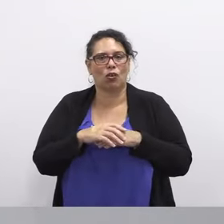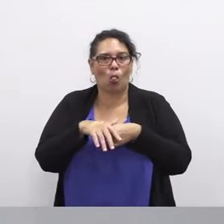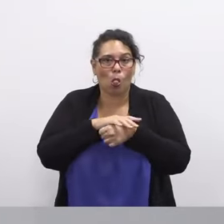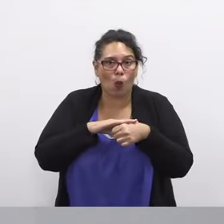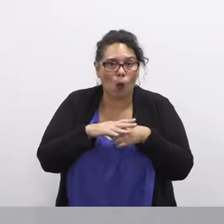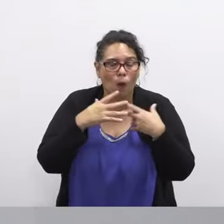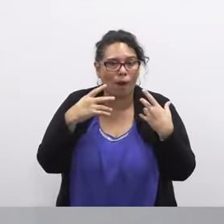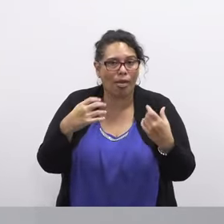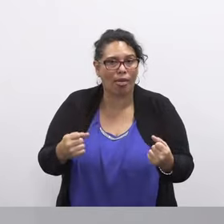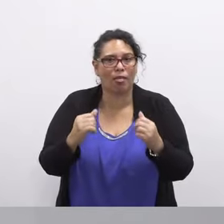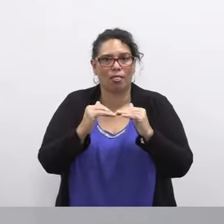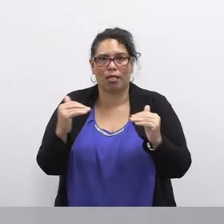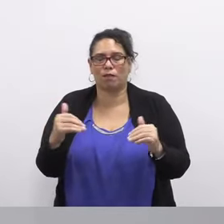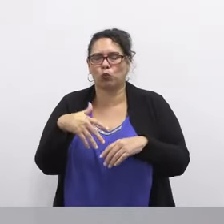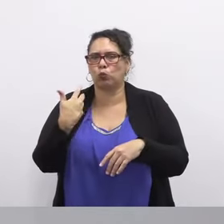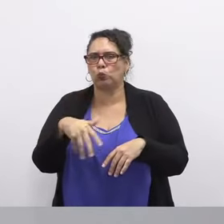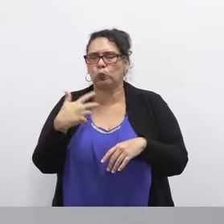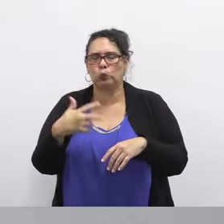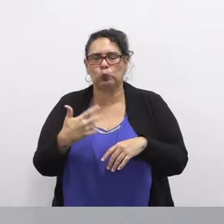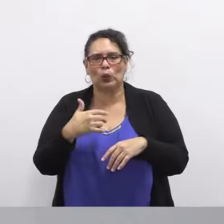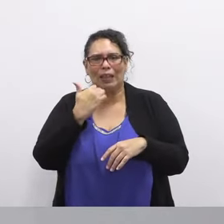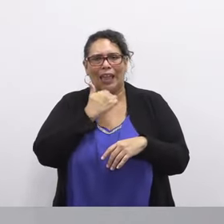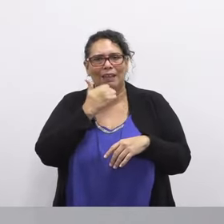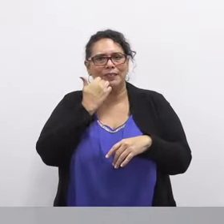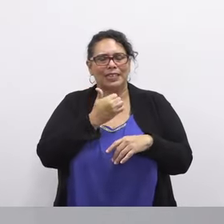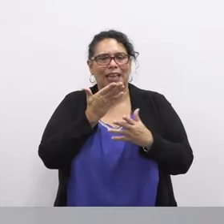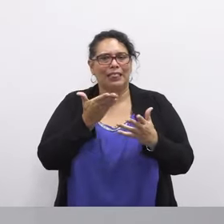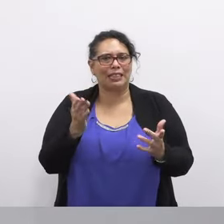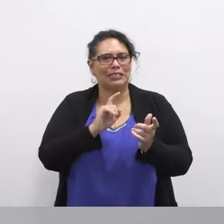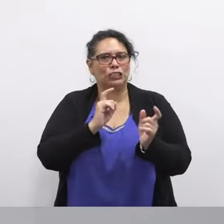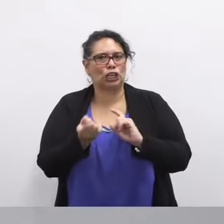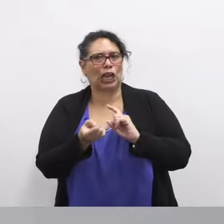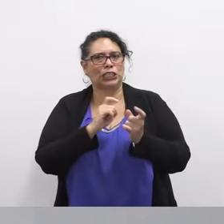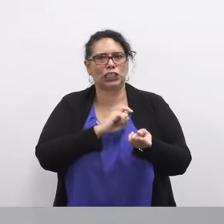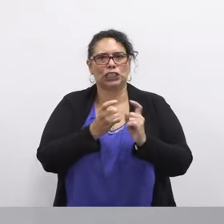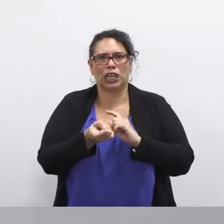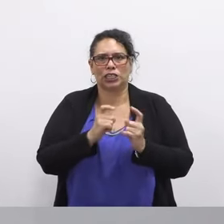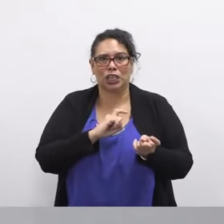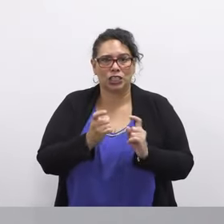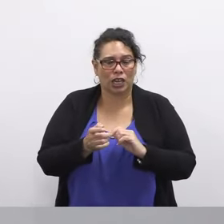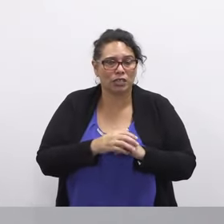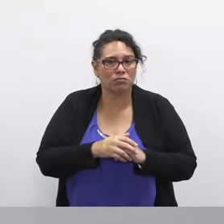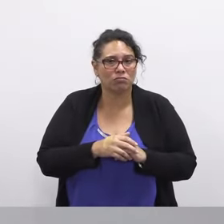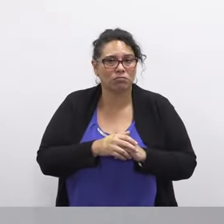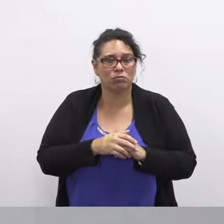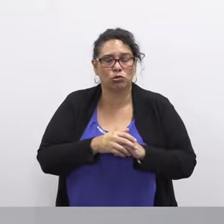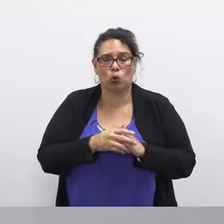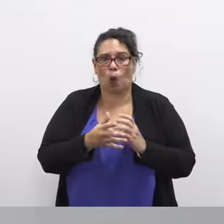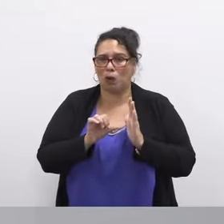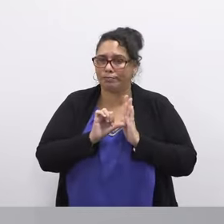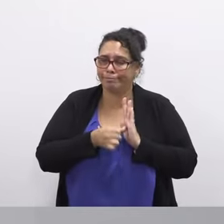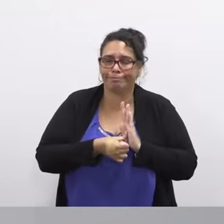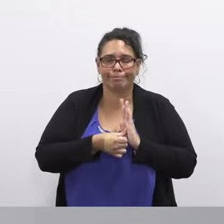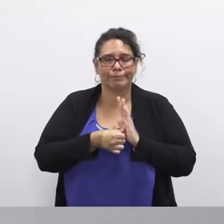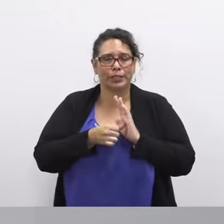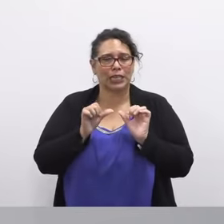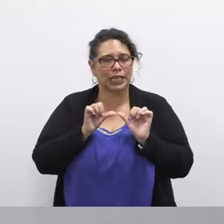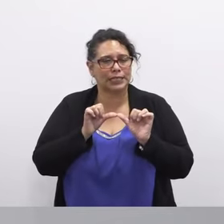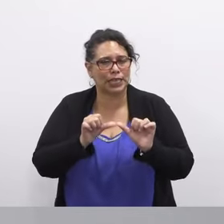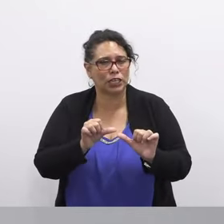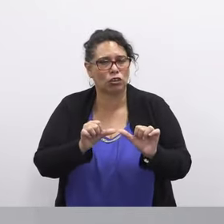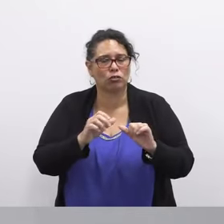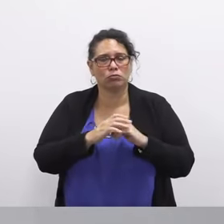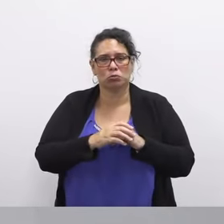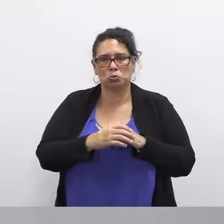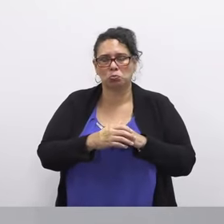officials here. So I just want to keep reiterating that we need to continue to not just be mindful.